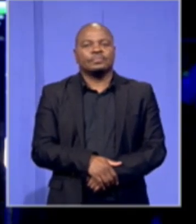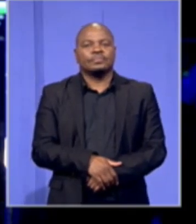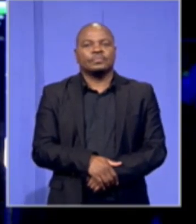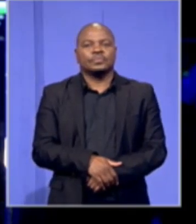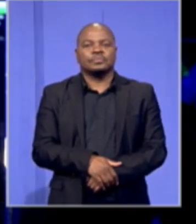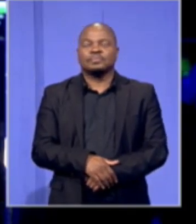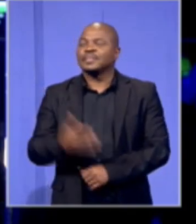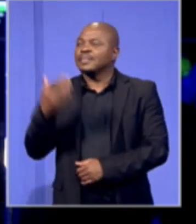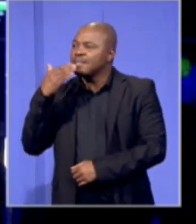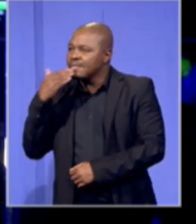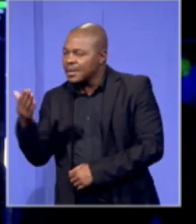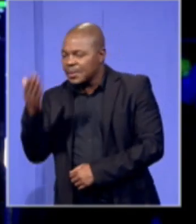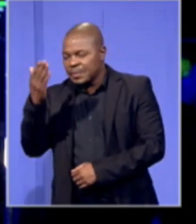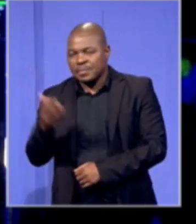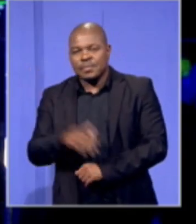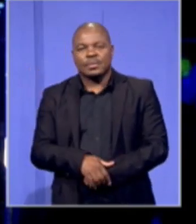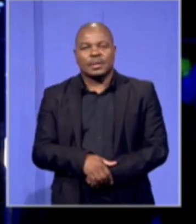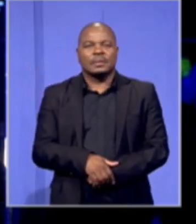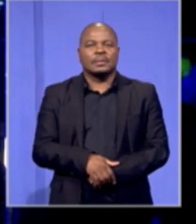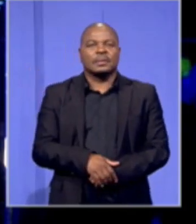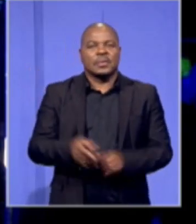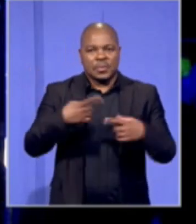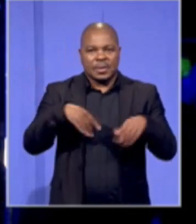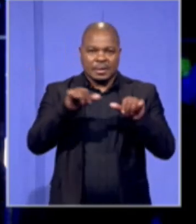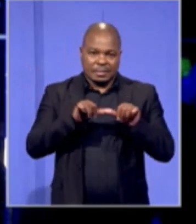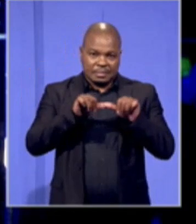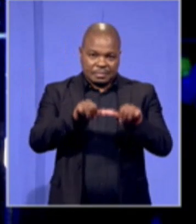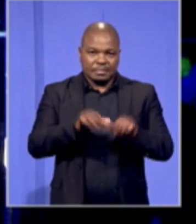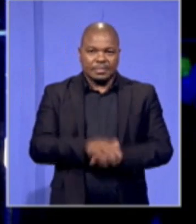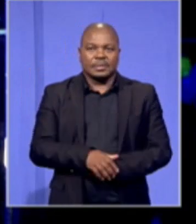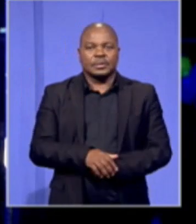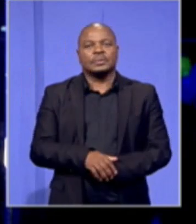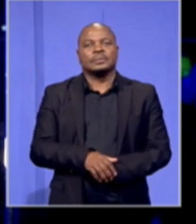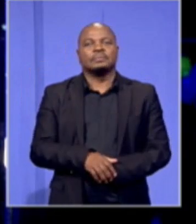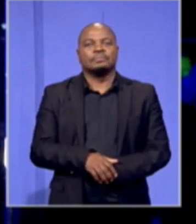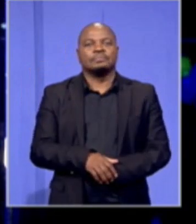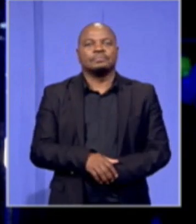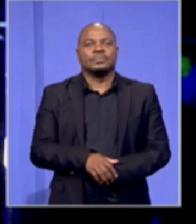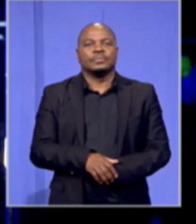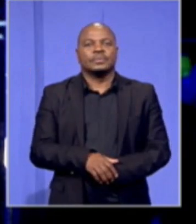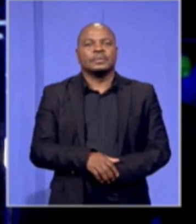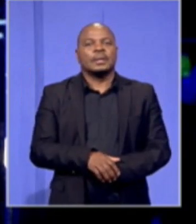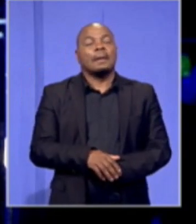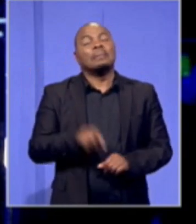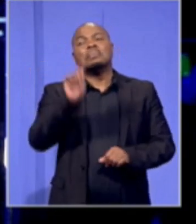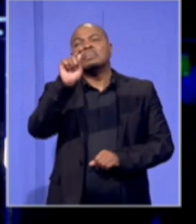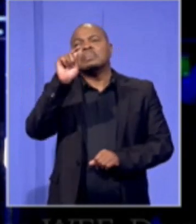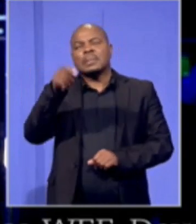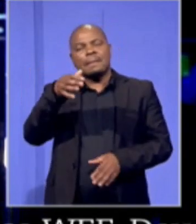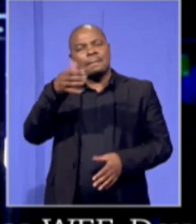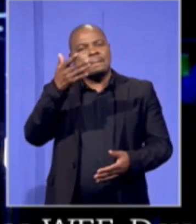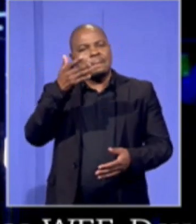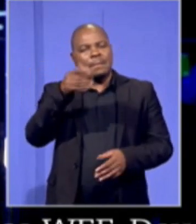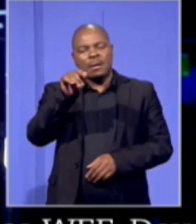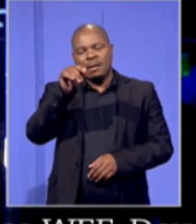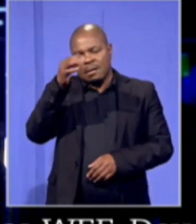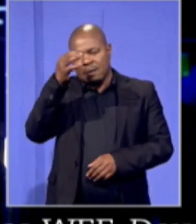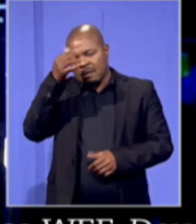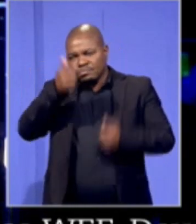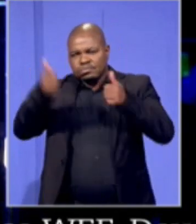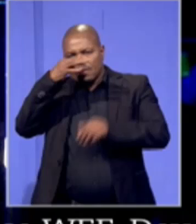Ke le buile haholo Kgabane mo iharatele pele ka ditaba tseo re hlophiseditseng tsona phirimaneng ena le baetapele ba bangata ba mebuso ba fitilwe ke seboka